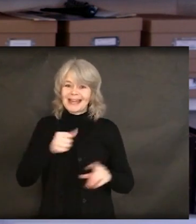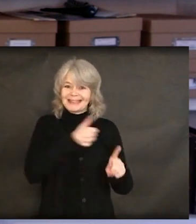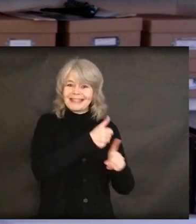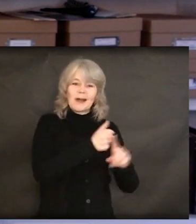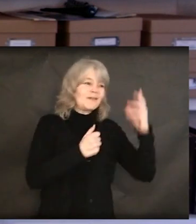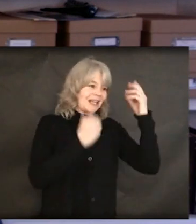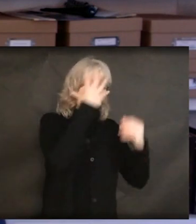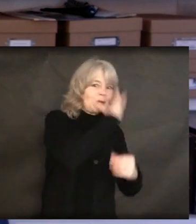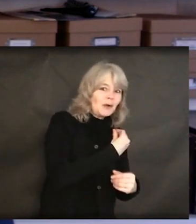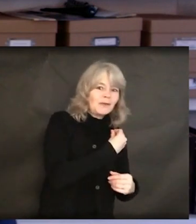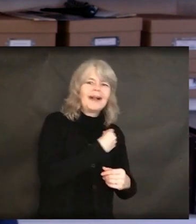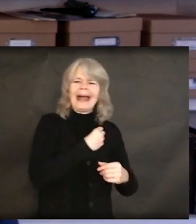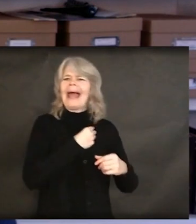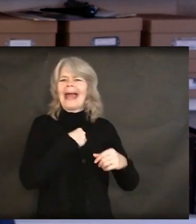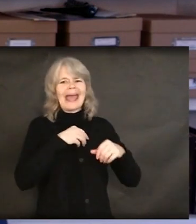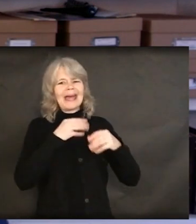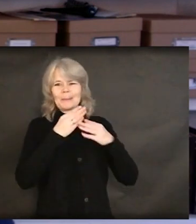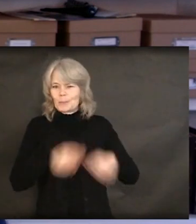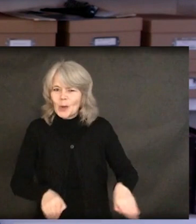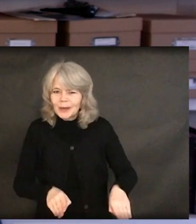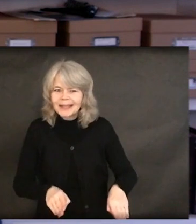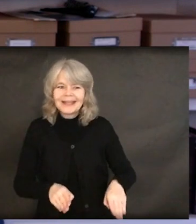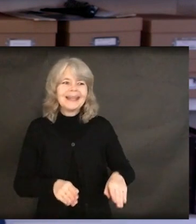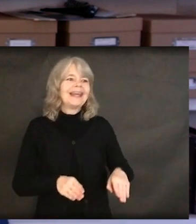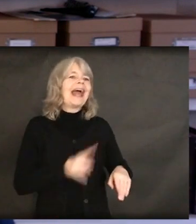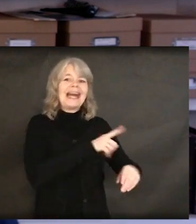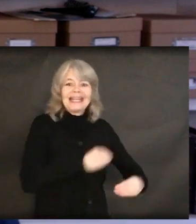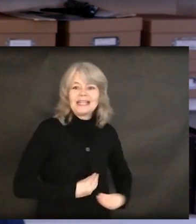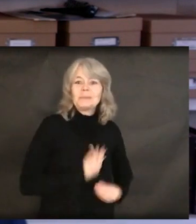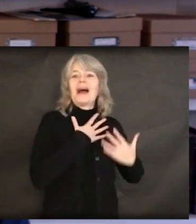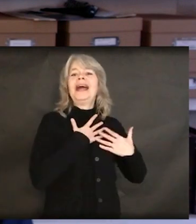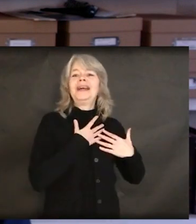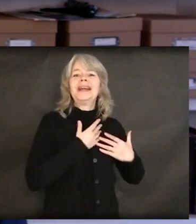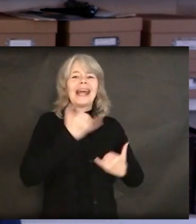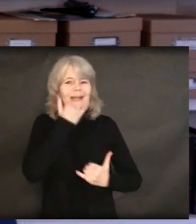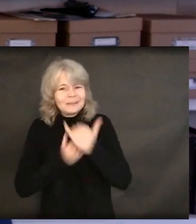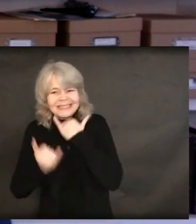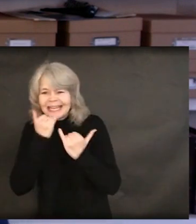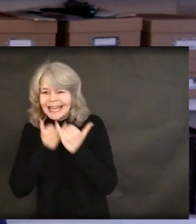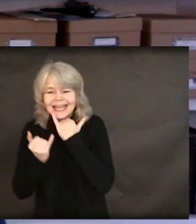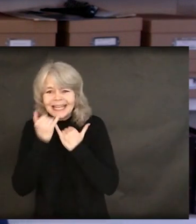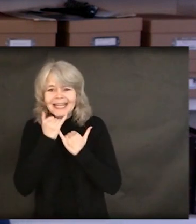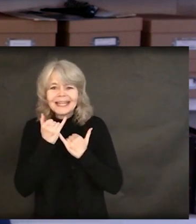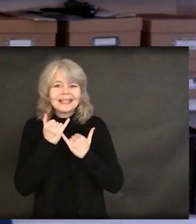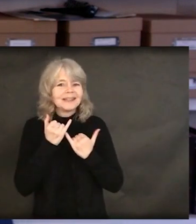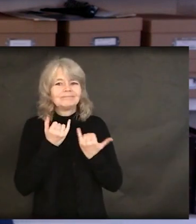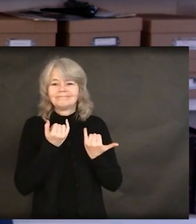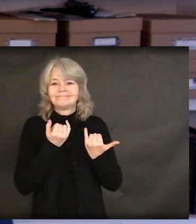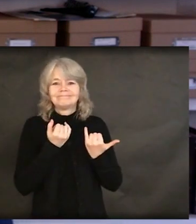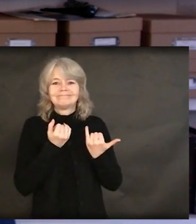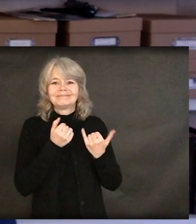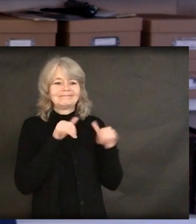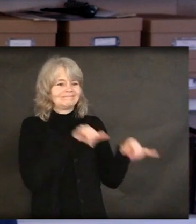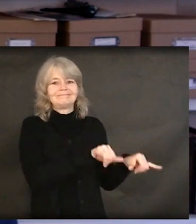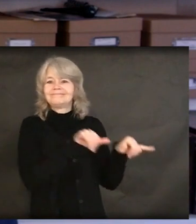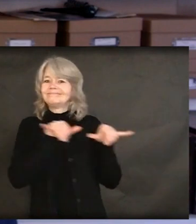as powerful and as flawed, as inspiring and as difficult as any community